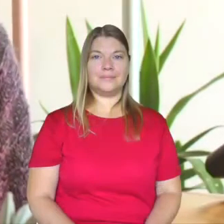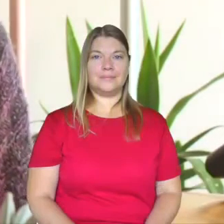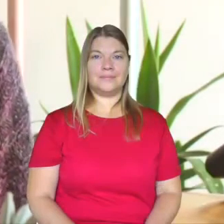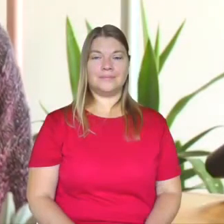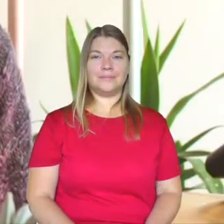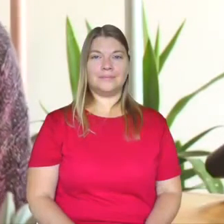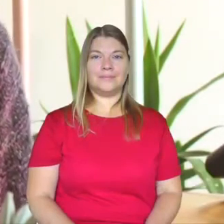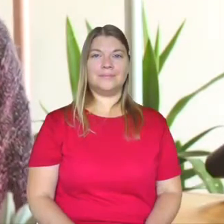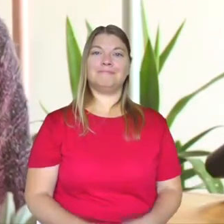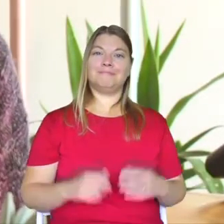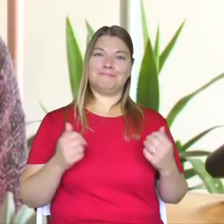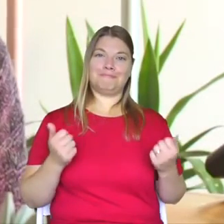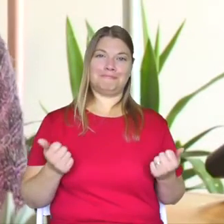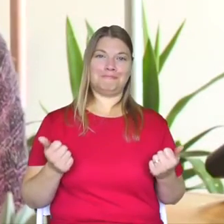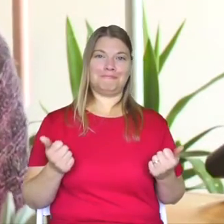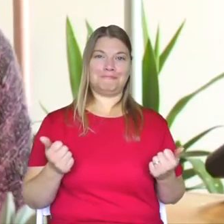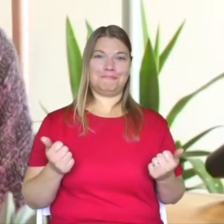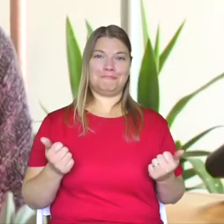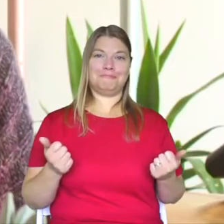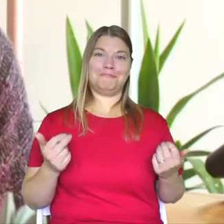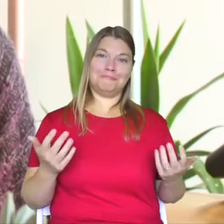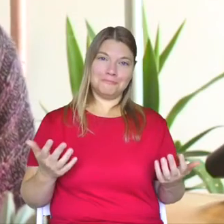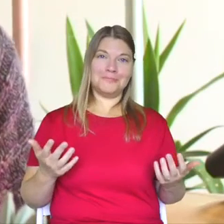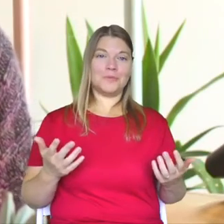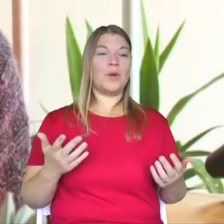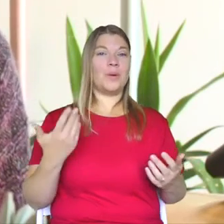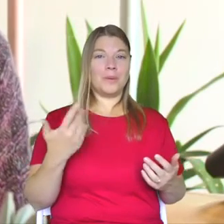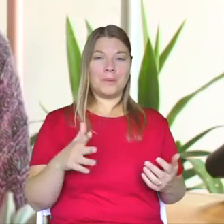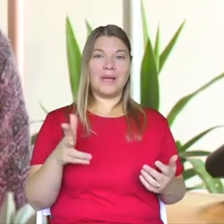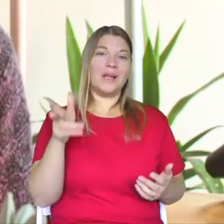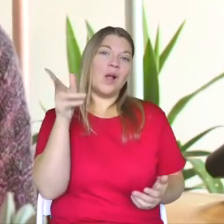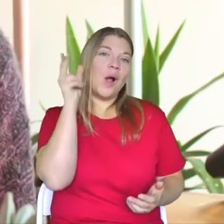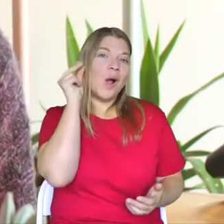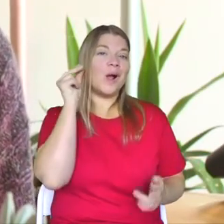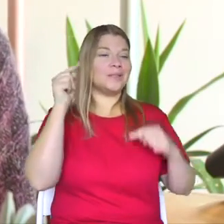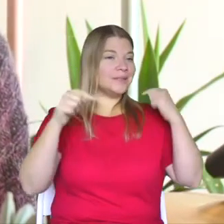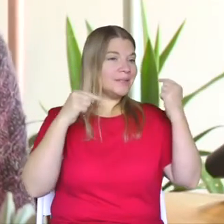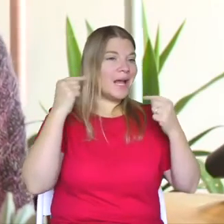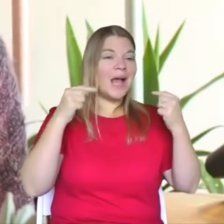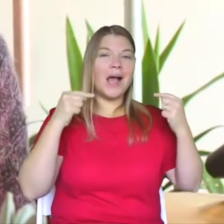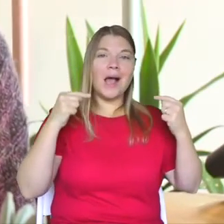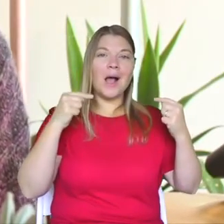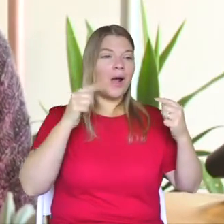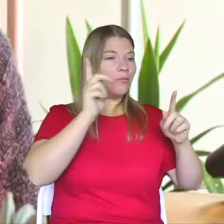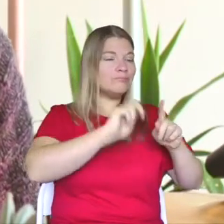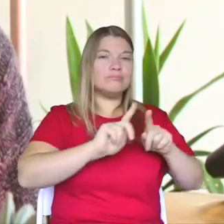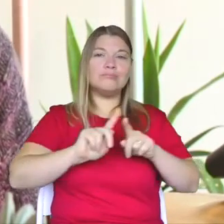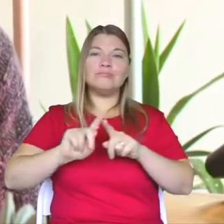Okay, so we've heard all of the sounds together, and today's session is coming to a